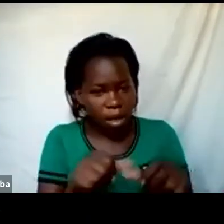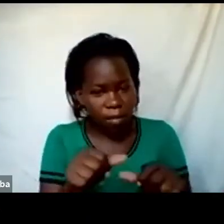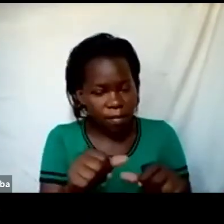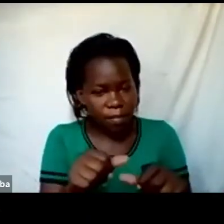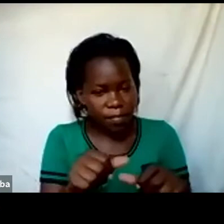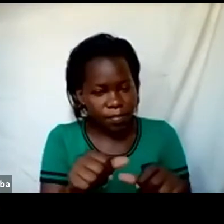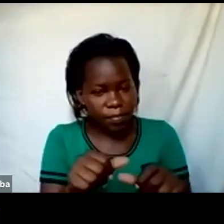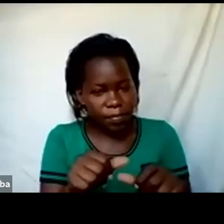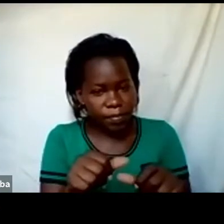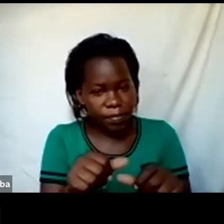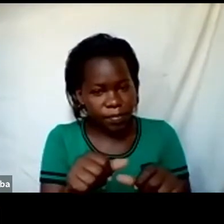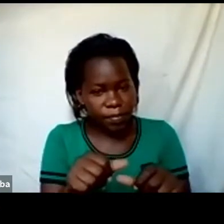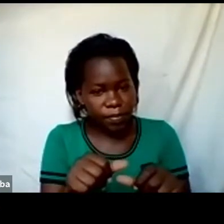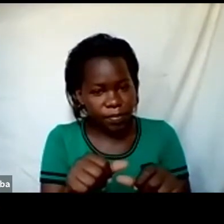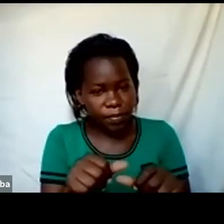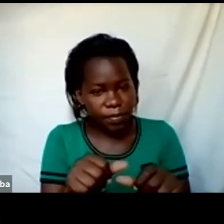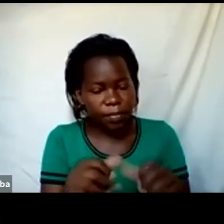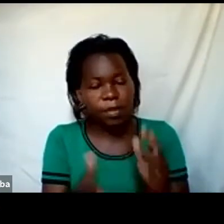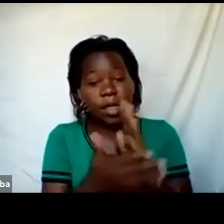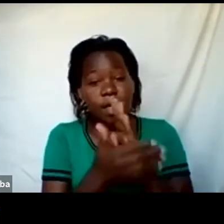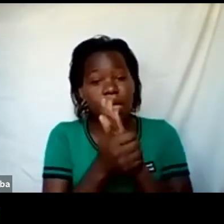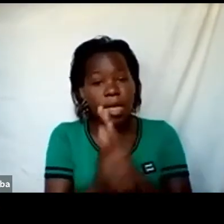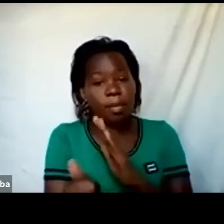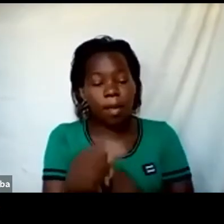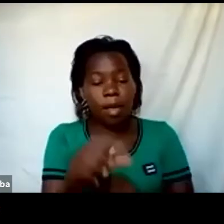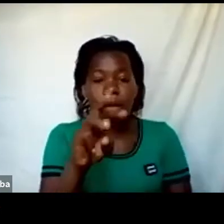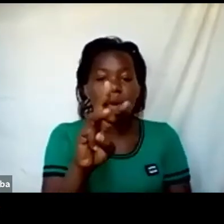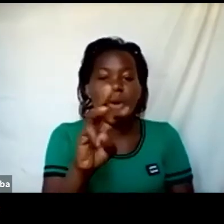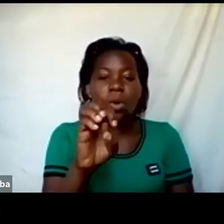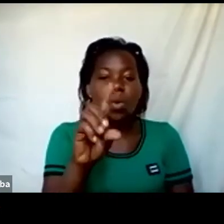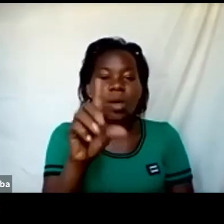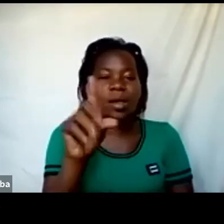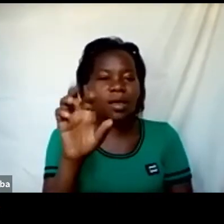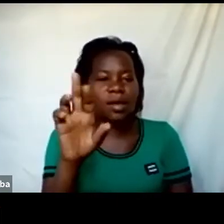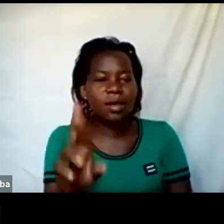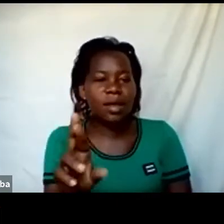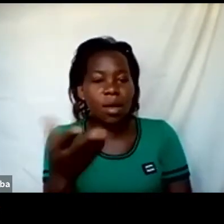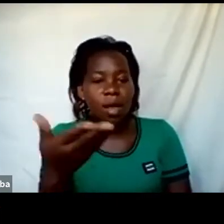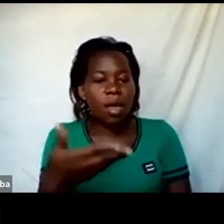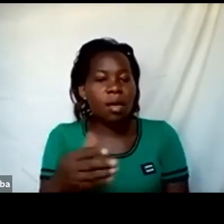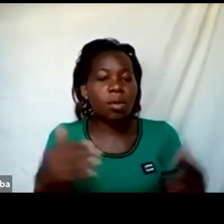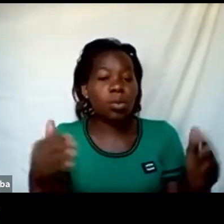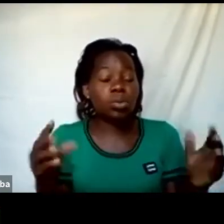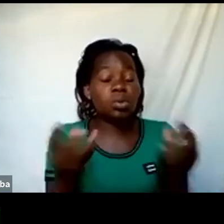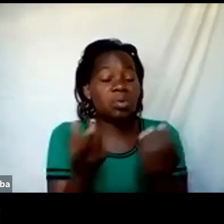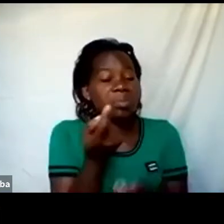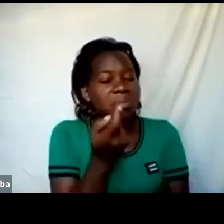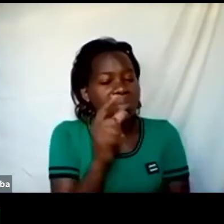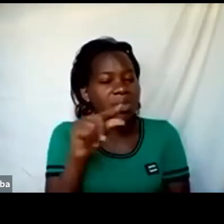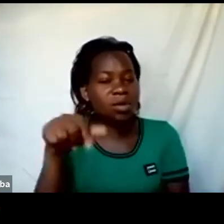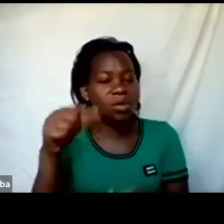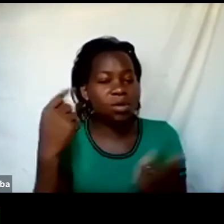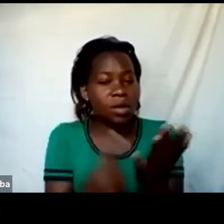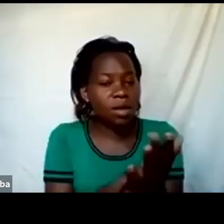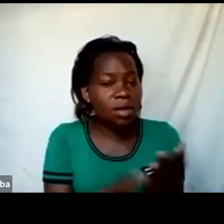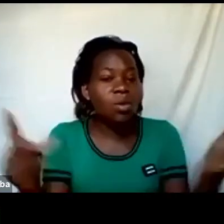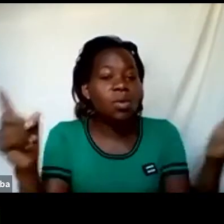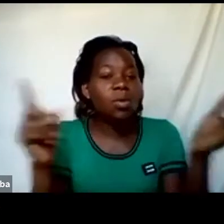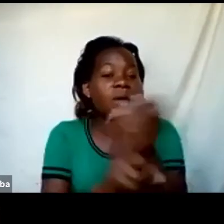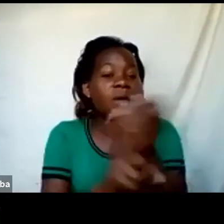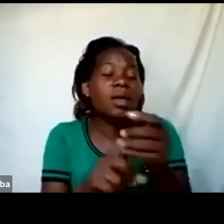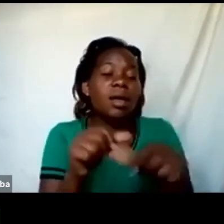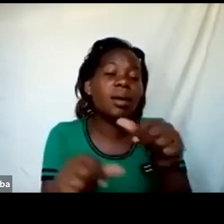welder that you're talking about, which we have a lot of shortages in, will earn up to between 12 and